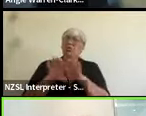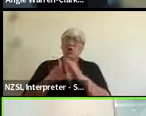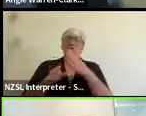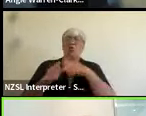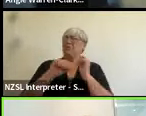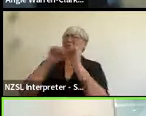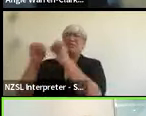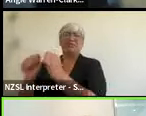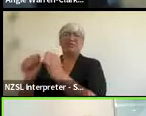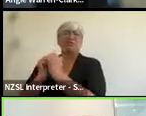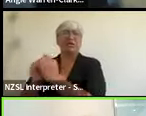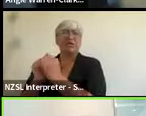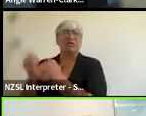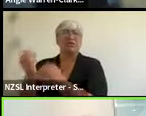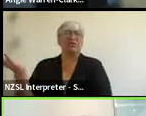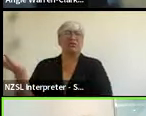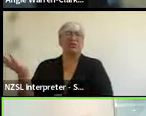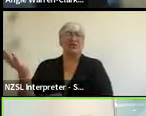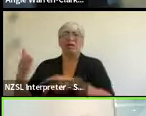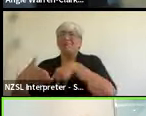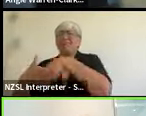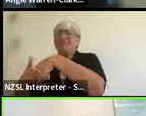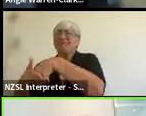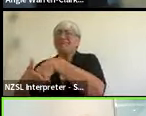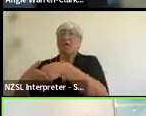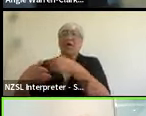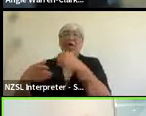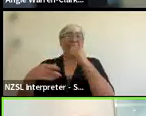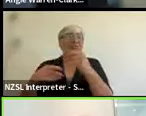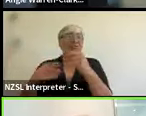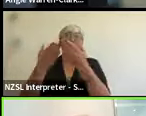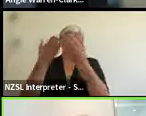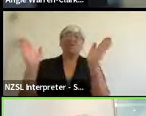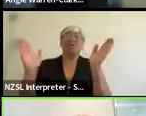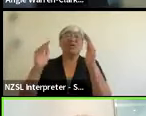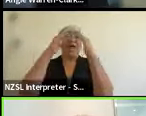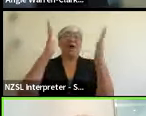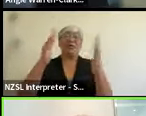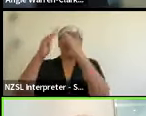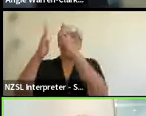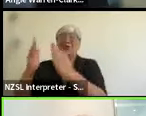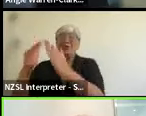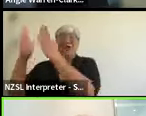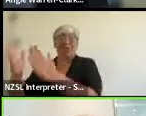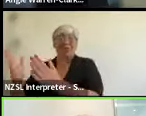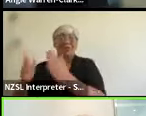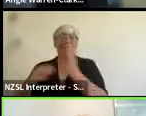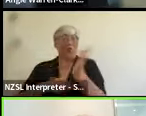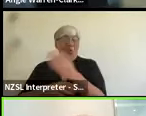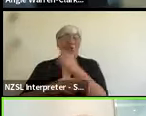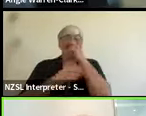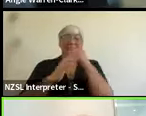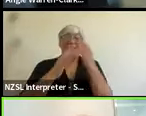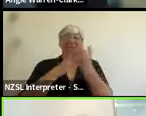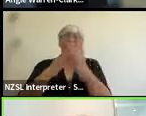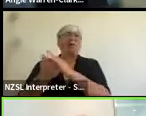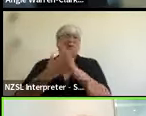friends. And if there are more accessible houses, then they can go and visit their friends much more